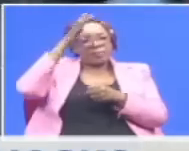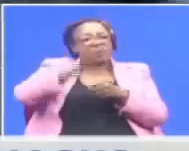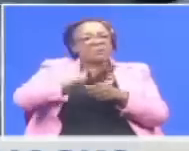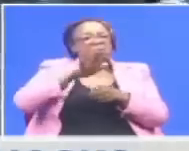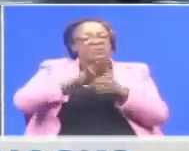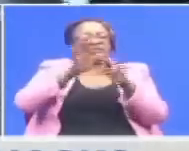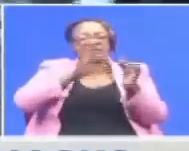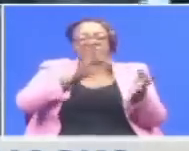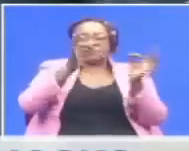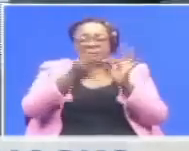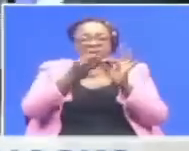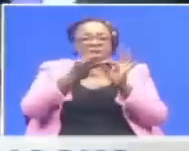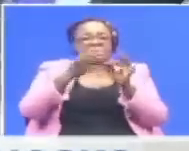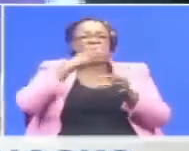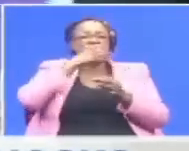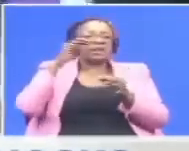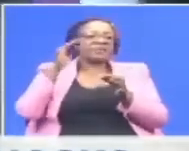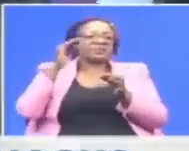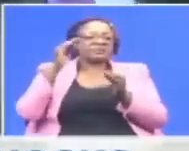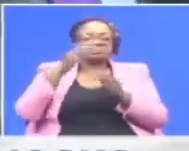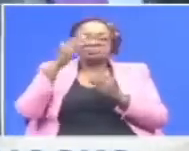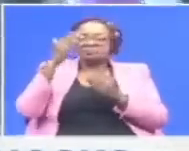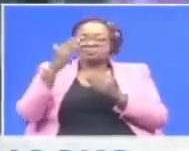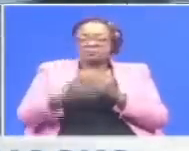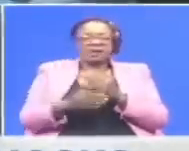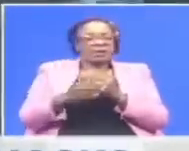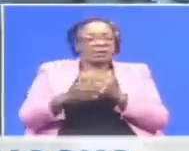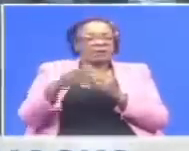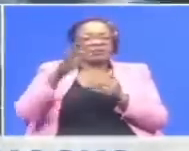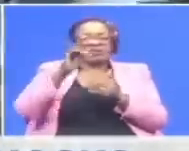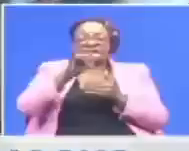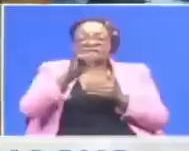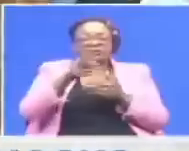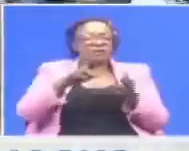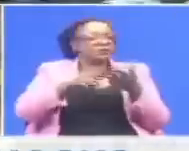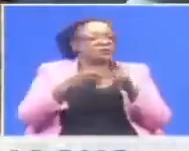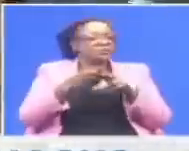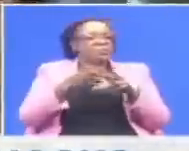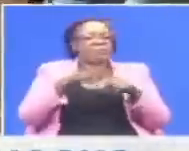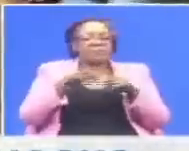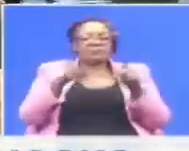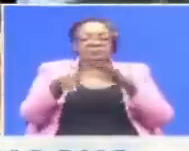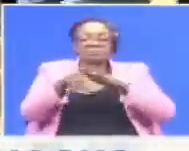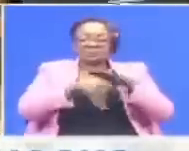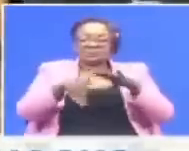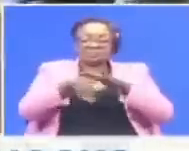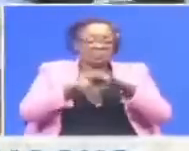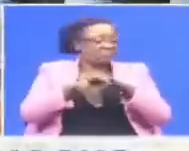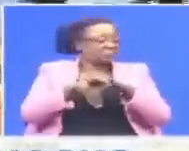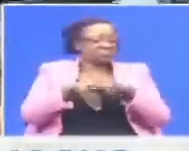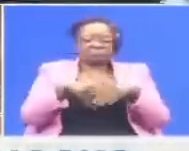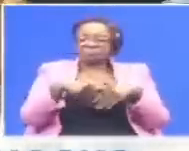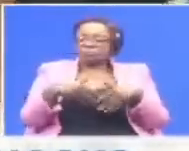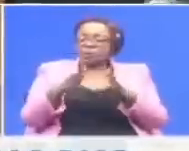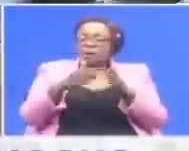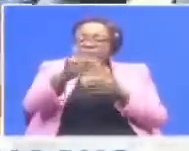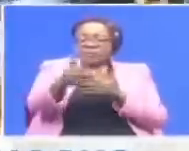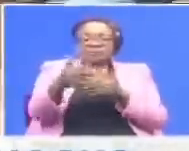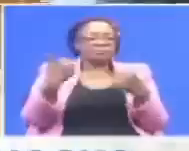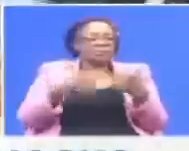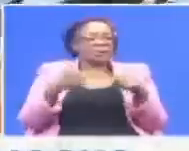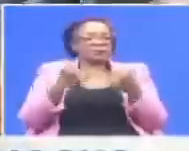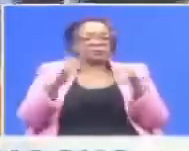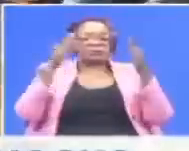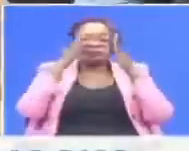interpreted Mudavadi's move as the end of the shaky relationship. However, the principles are yet to give the way forward. The focus has